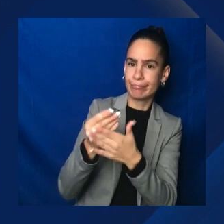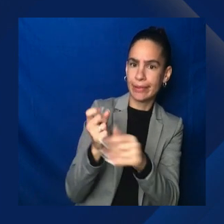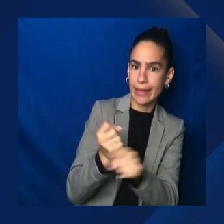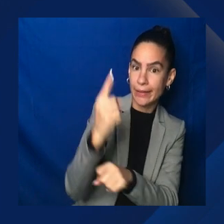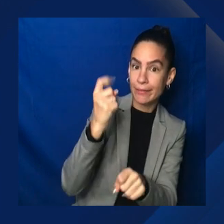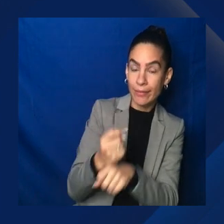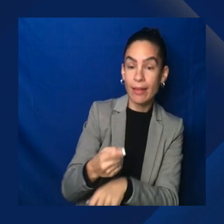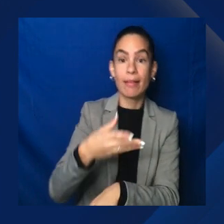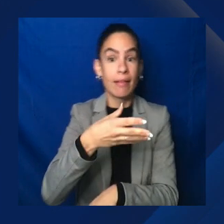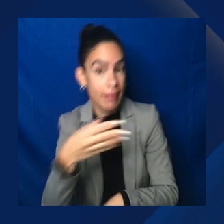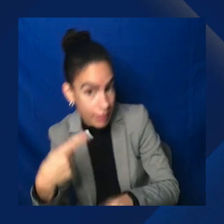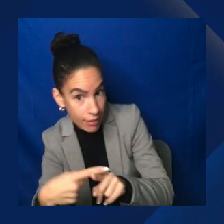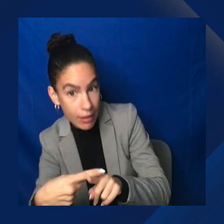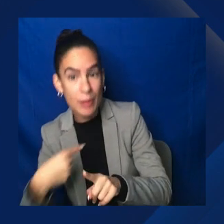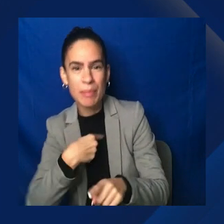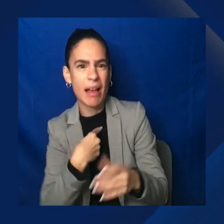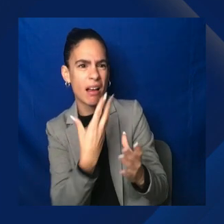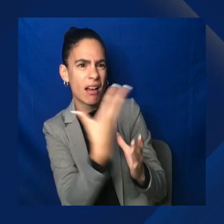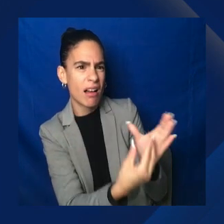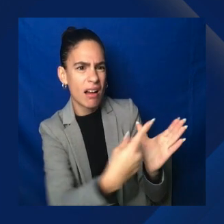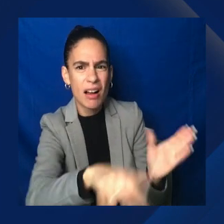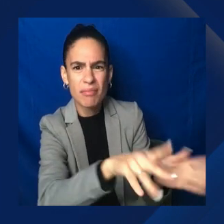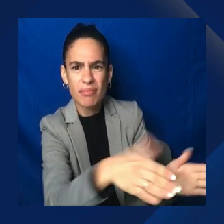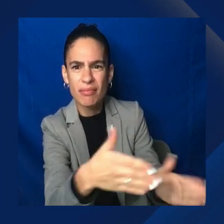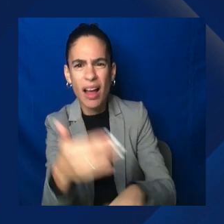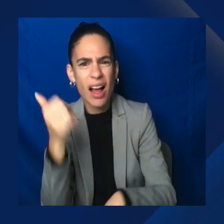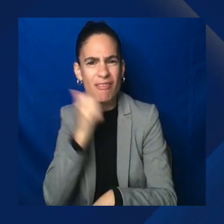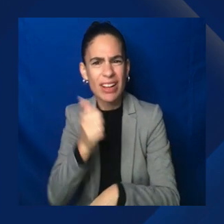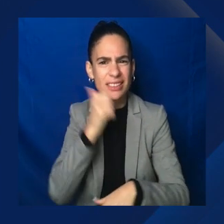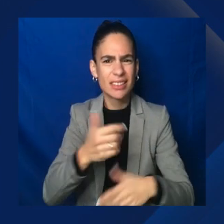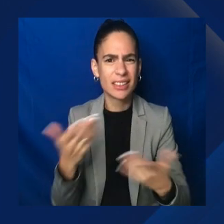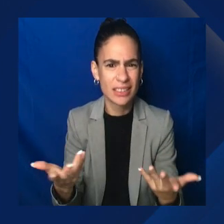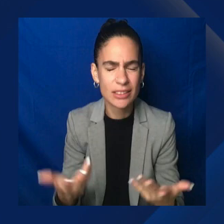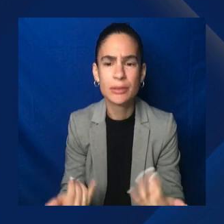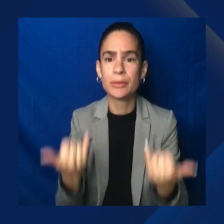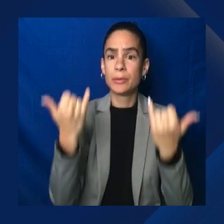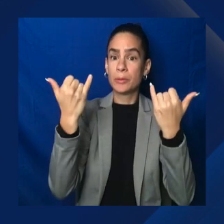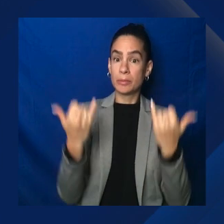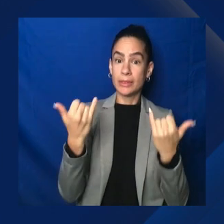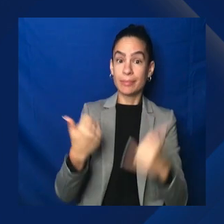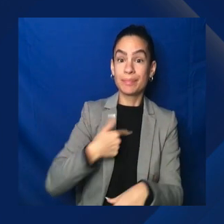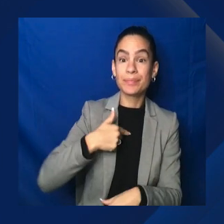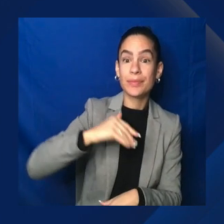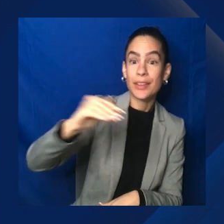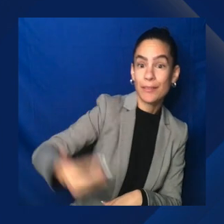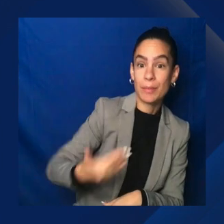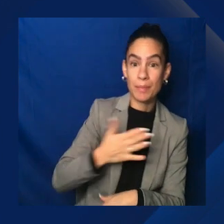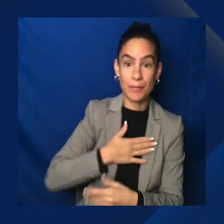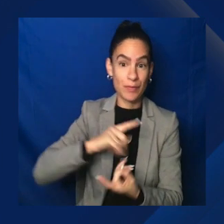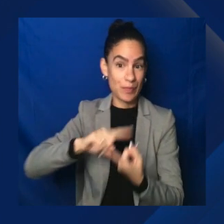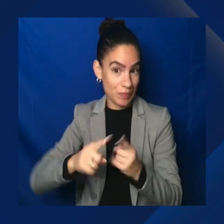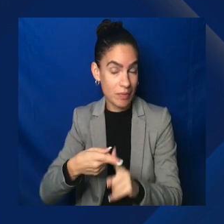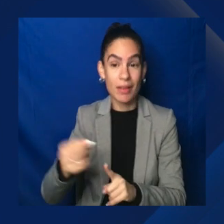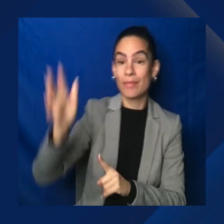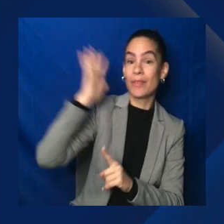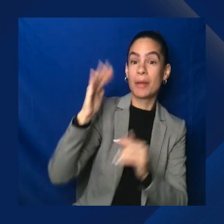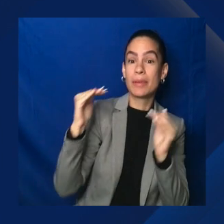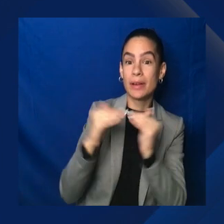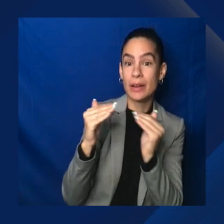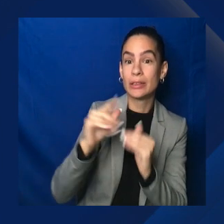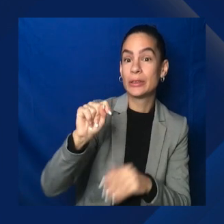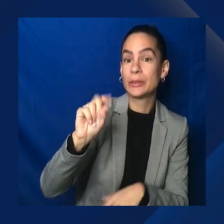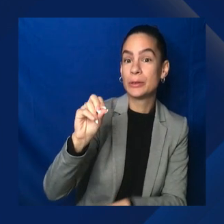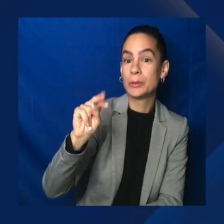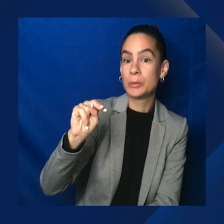day. Today, I invited my friend and former colleague, Ms. Toni Brown. Toni and I go way back. We